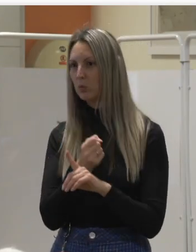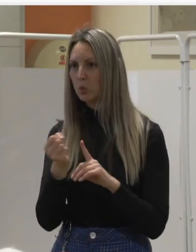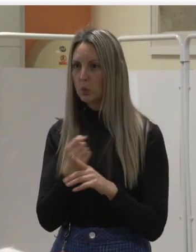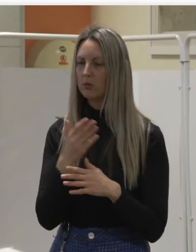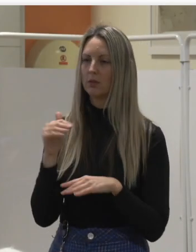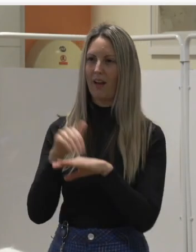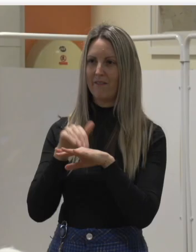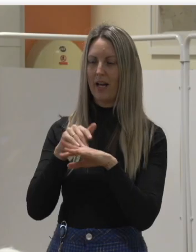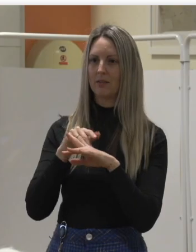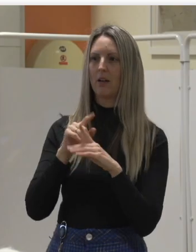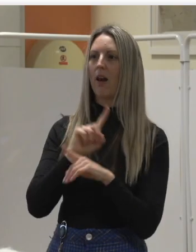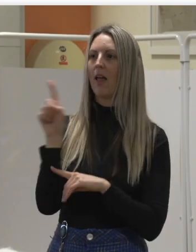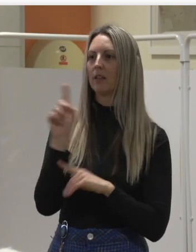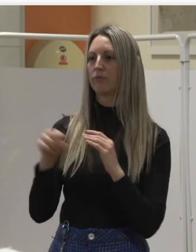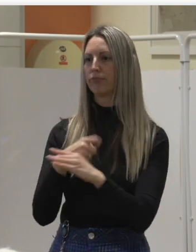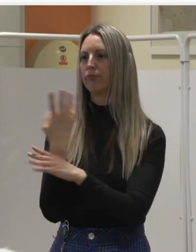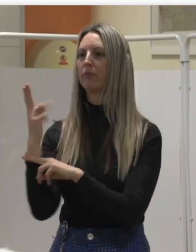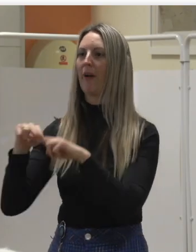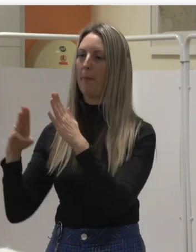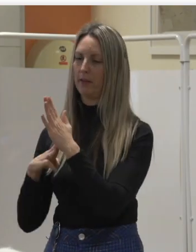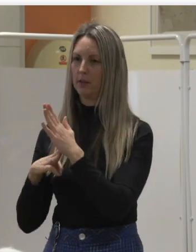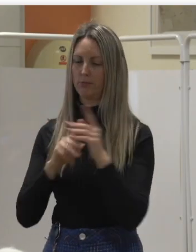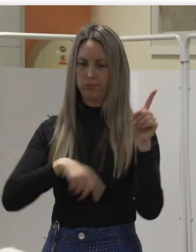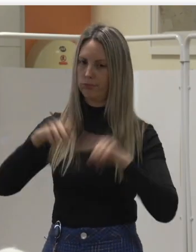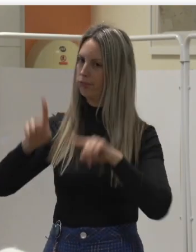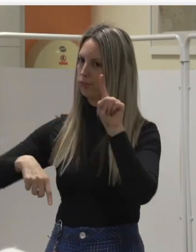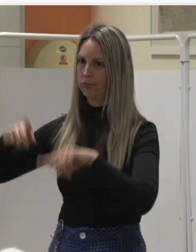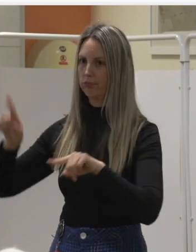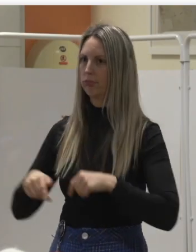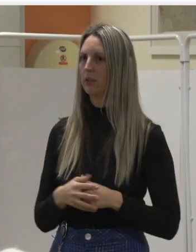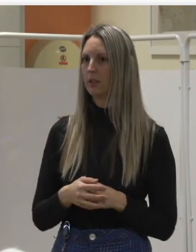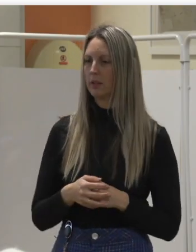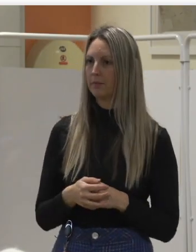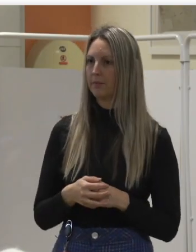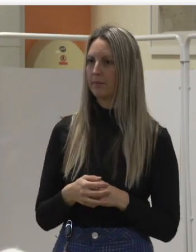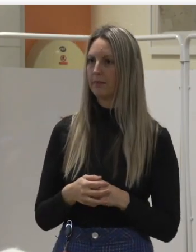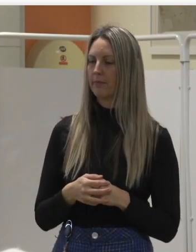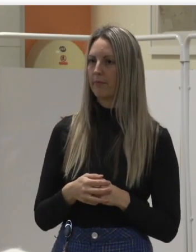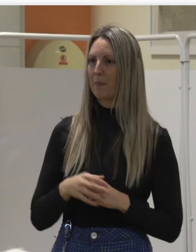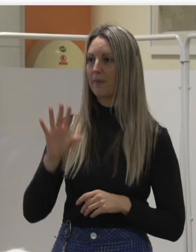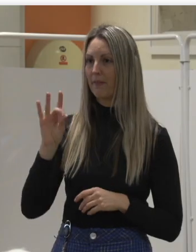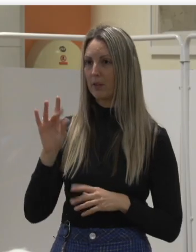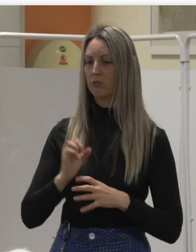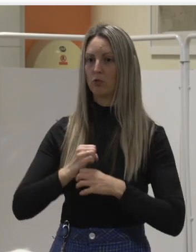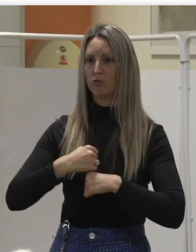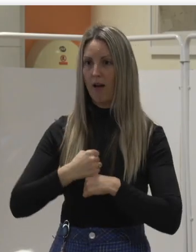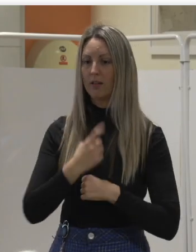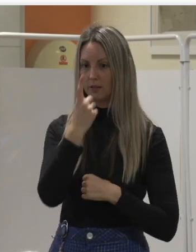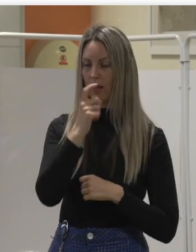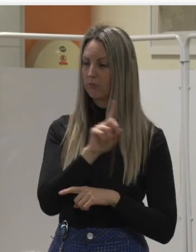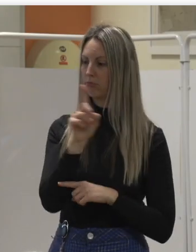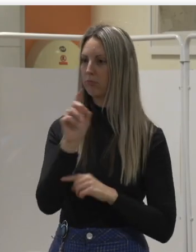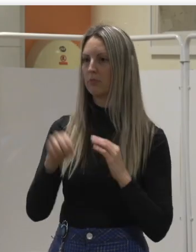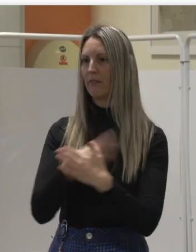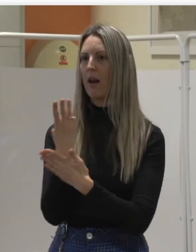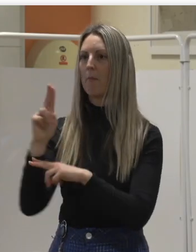are a variety of things which trigger it. As I mentioned here, infection and stress. I mentioned impaired sleep. I'll come